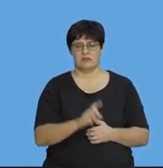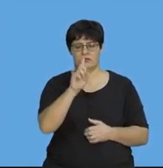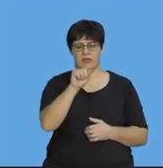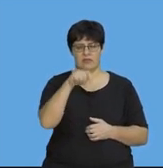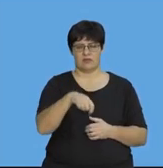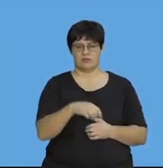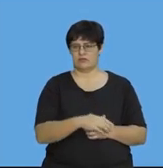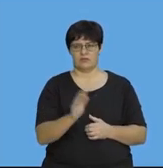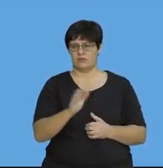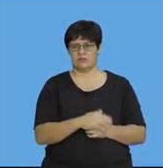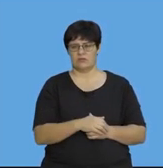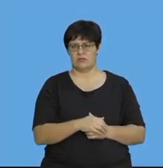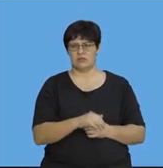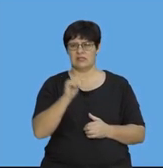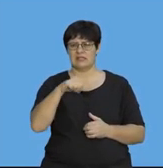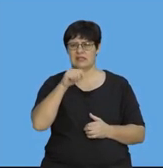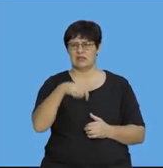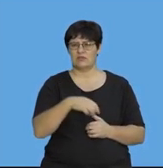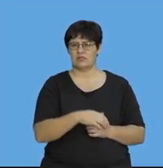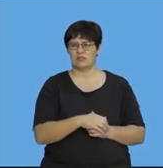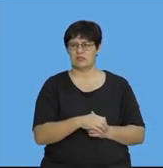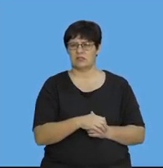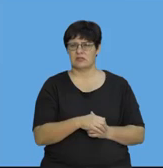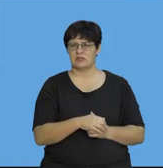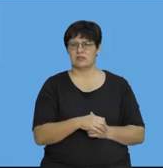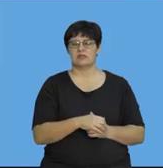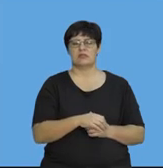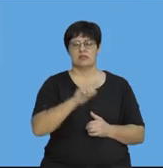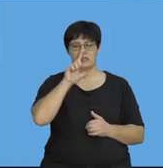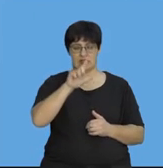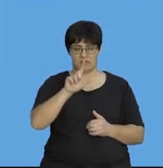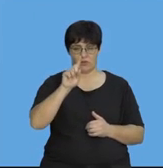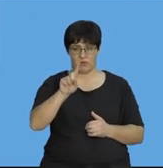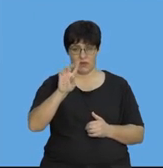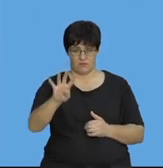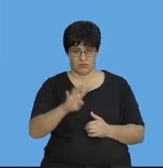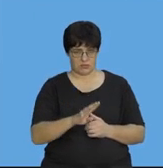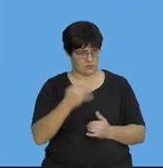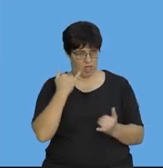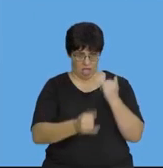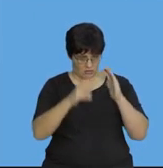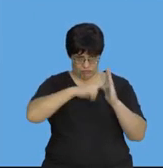Got to remember that number. 16,000.